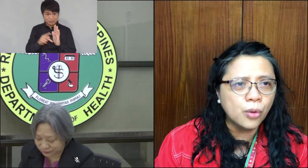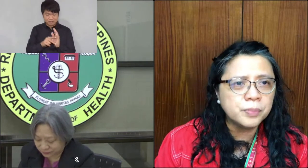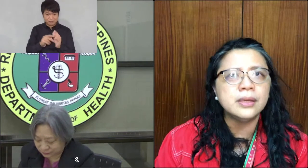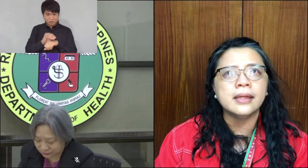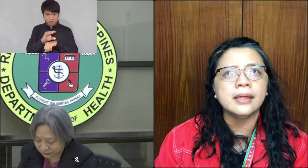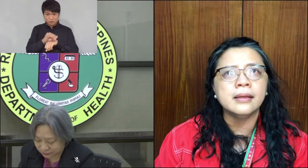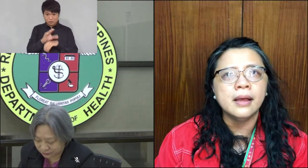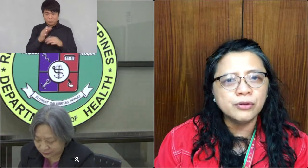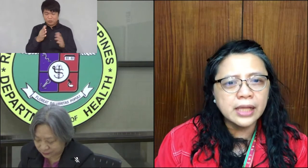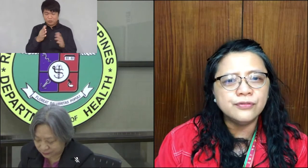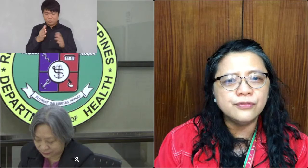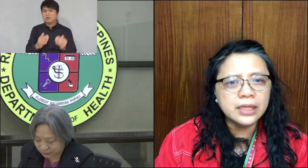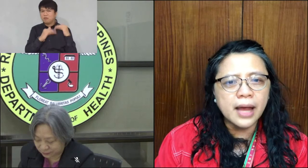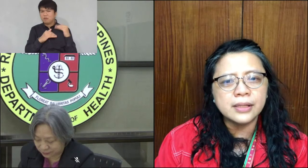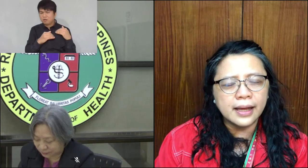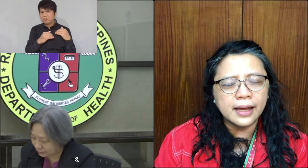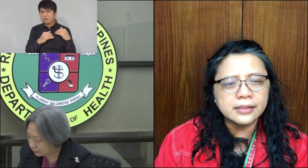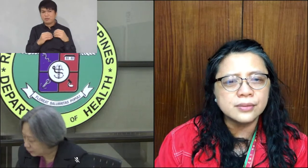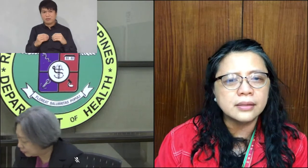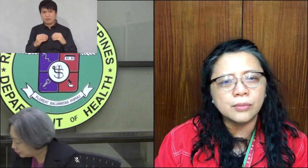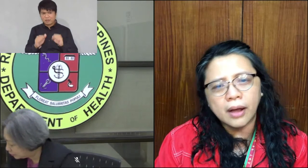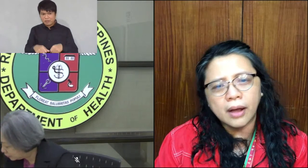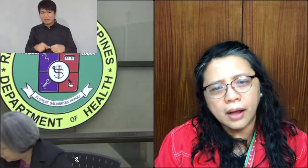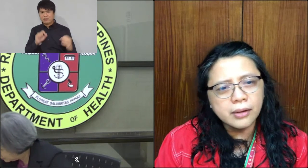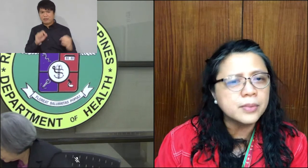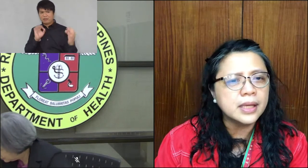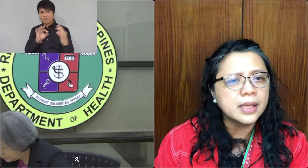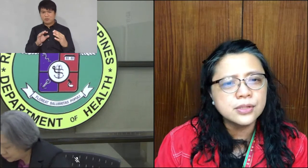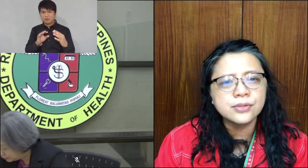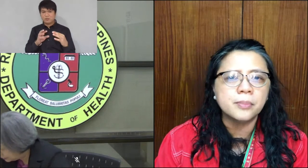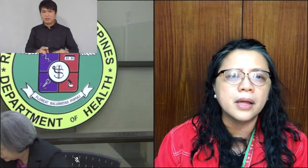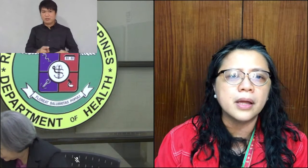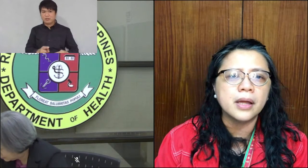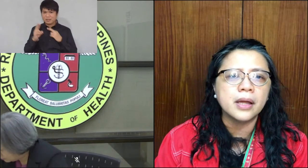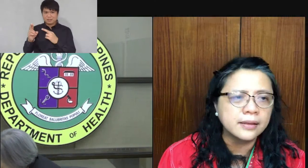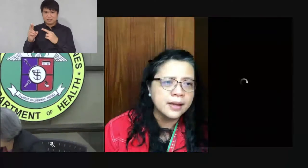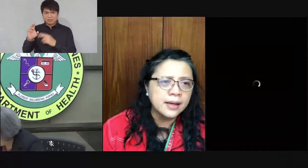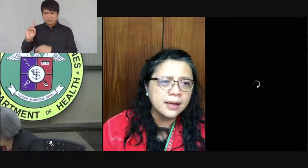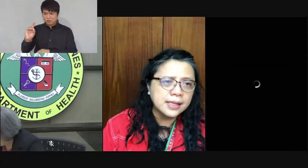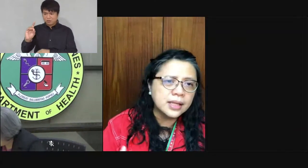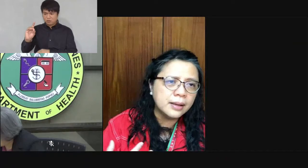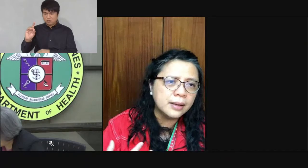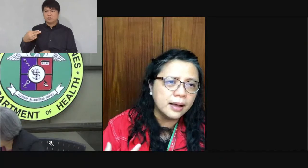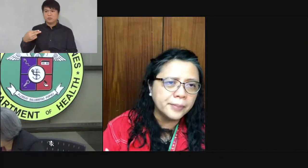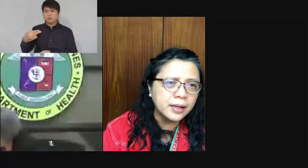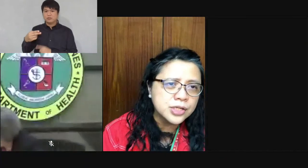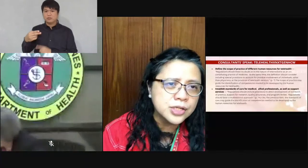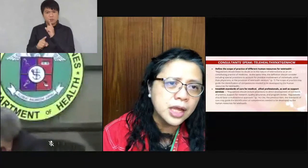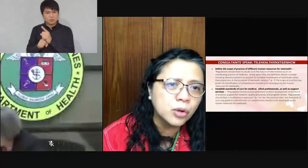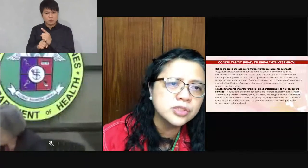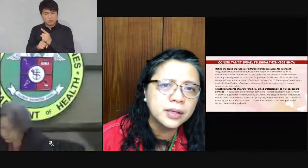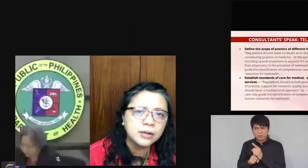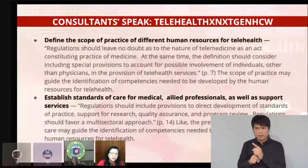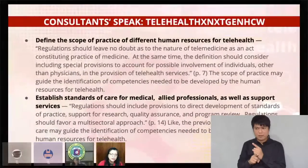hope that we can provide feedback on that so that our recommendations to the Department of Health is really parang